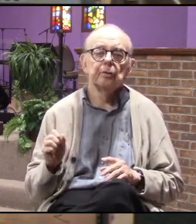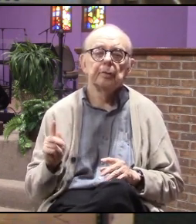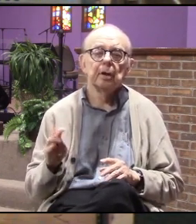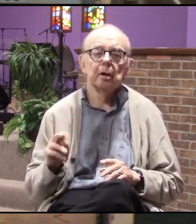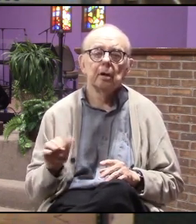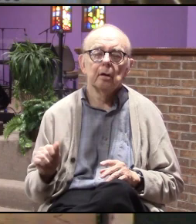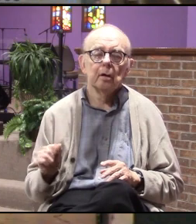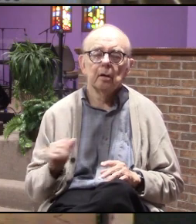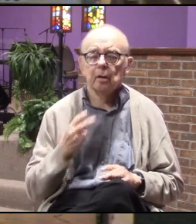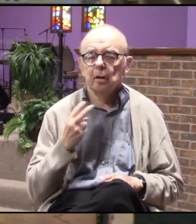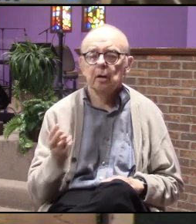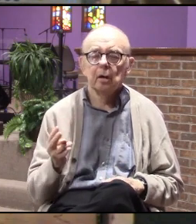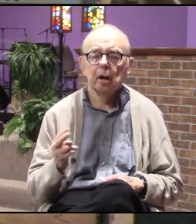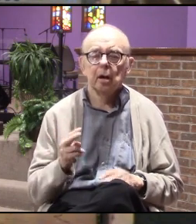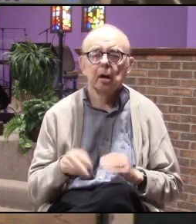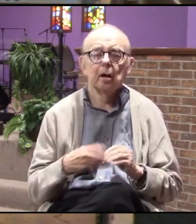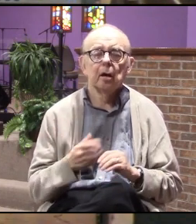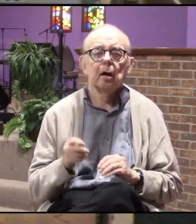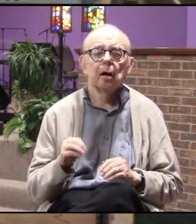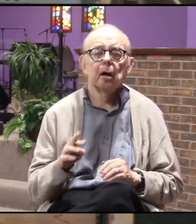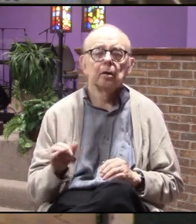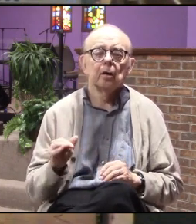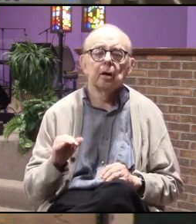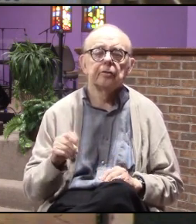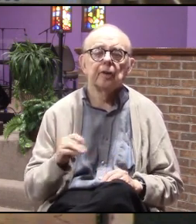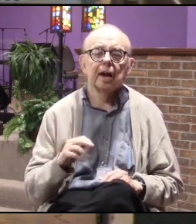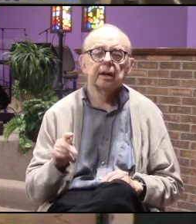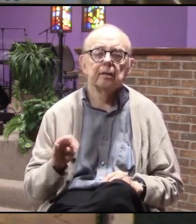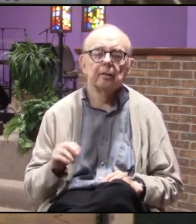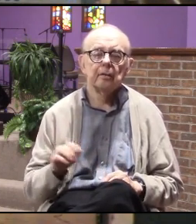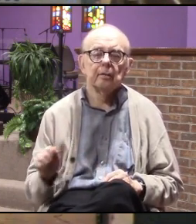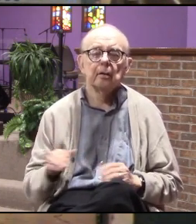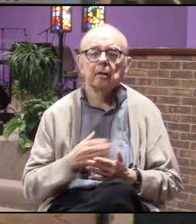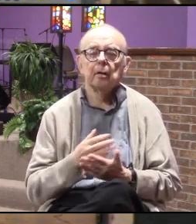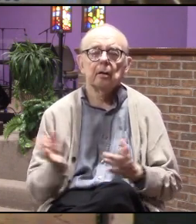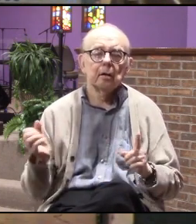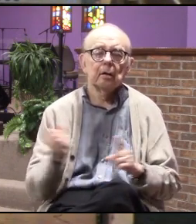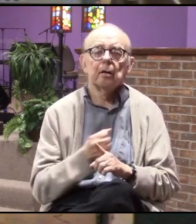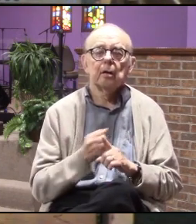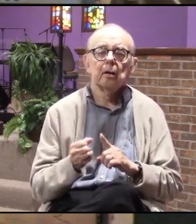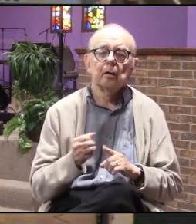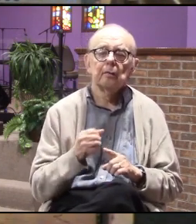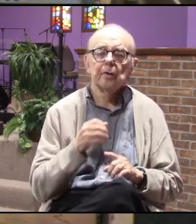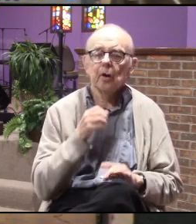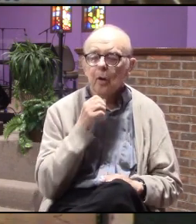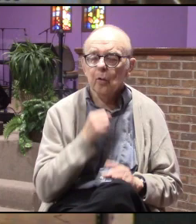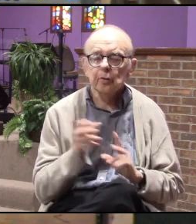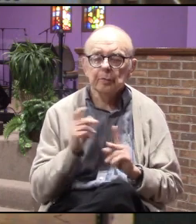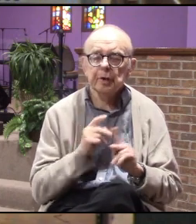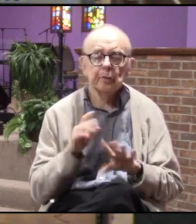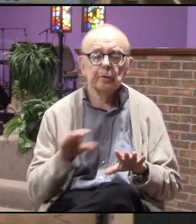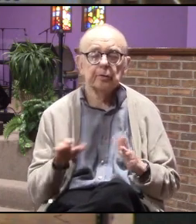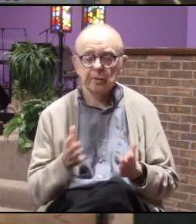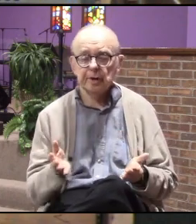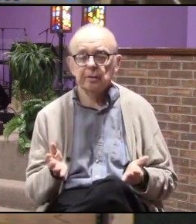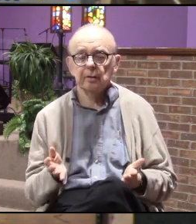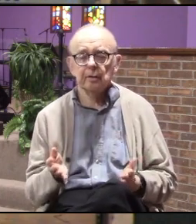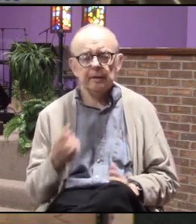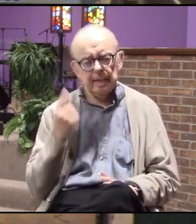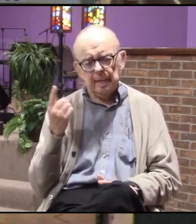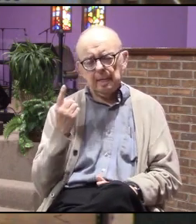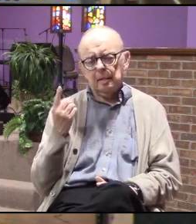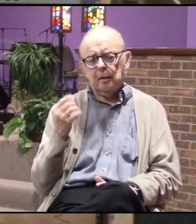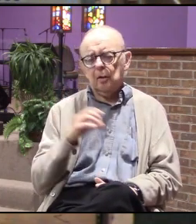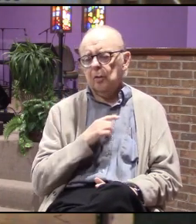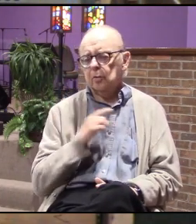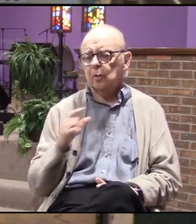Or you watch all of the carjackings that they're doing, all of the beating of the elderly that they're doing. And you're